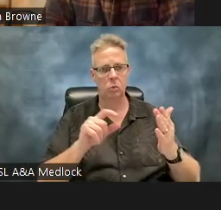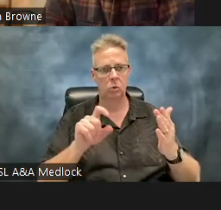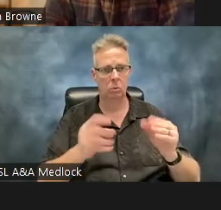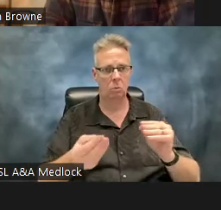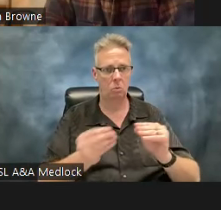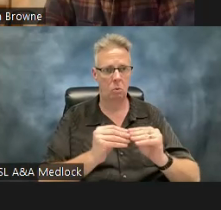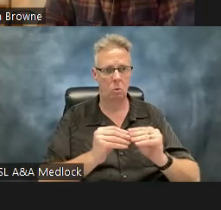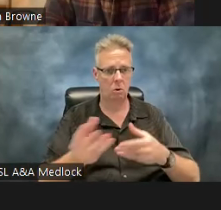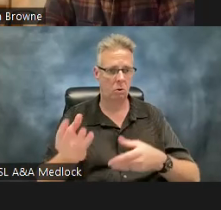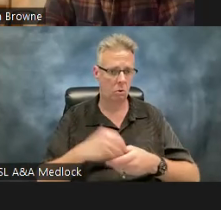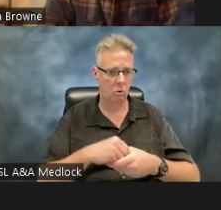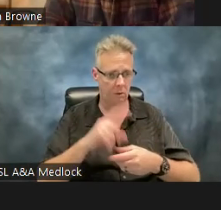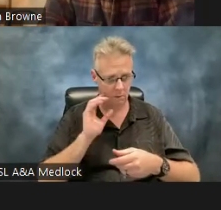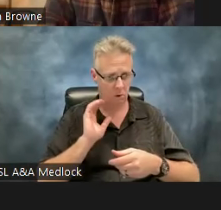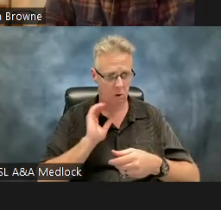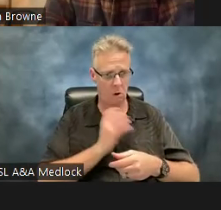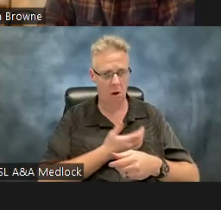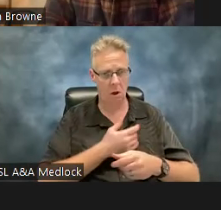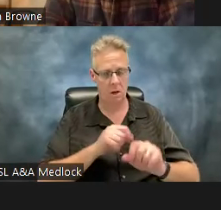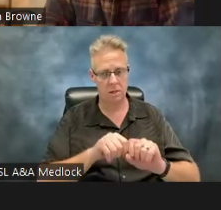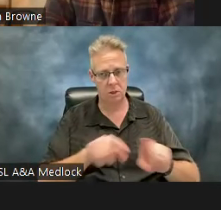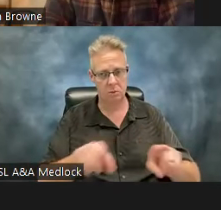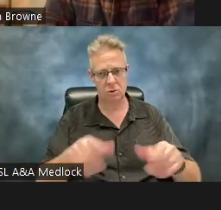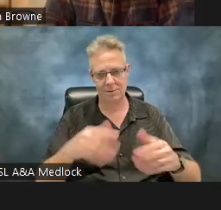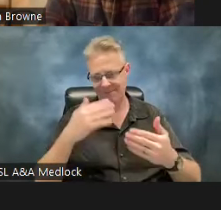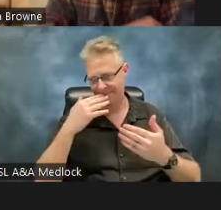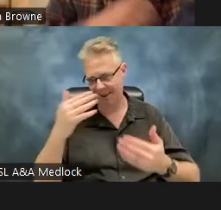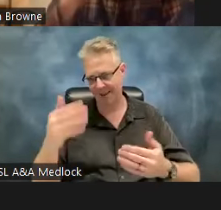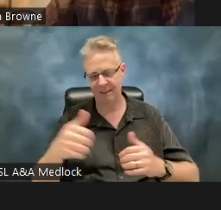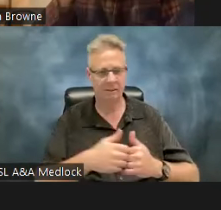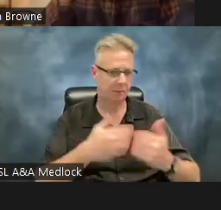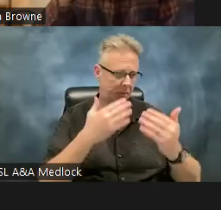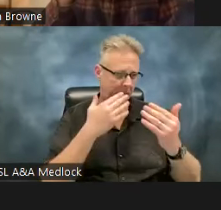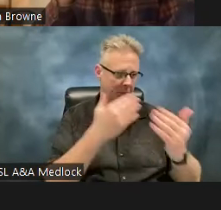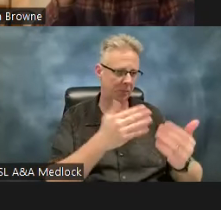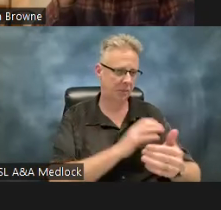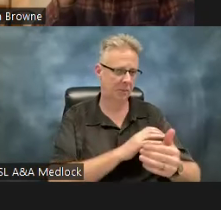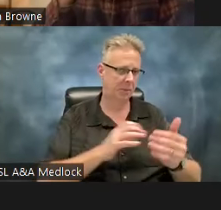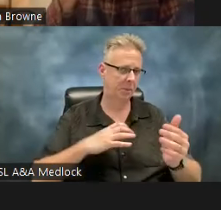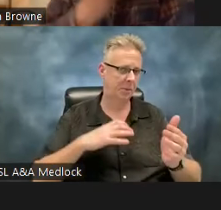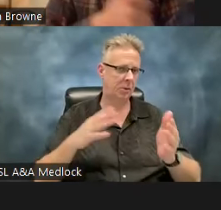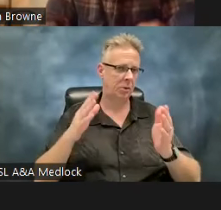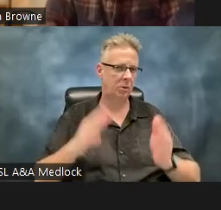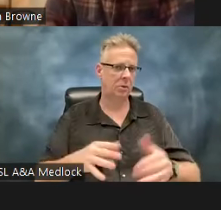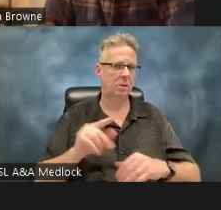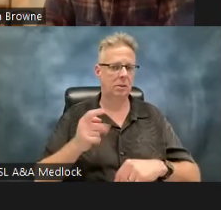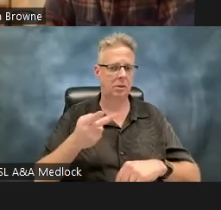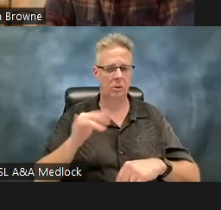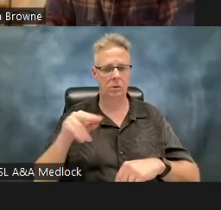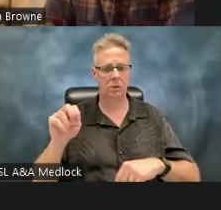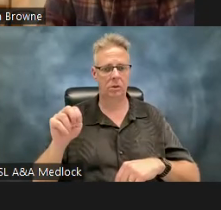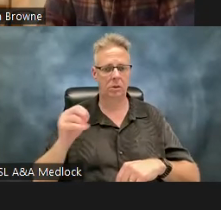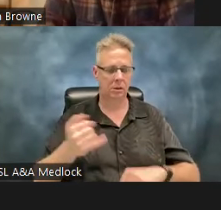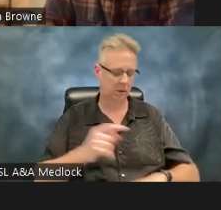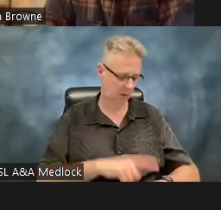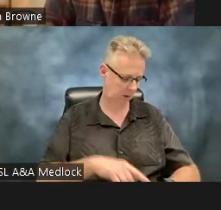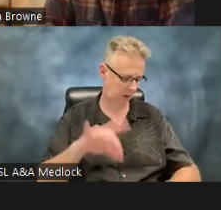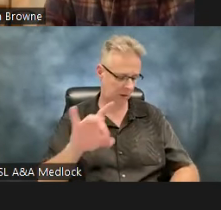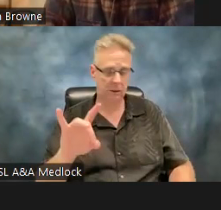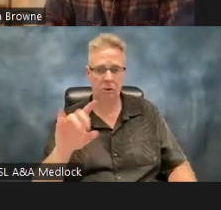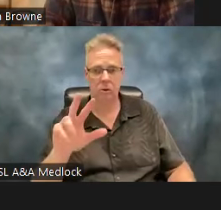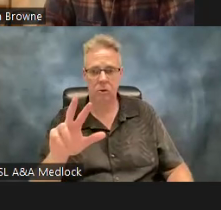in terms of our distribution. Thank you. Thank you, Commissioner Catherine. Okay, it's